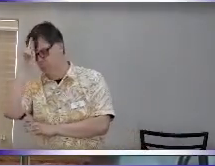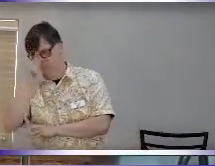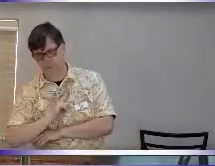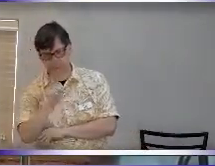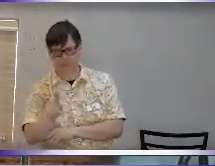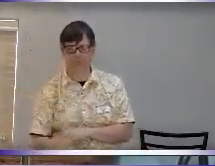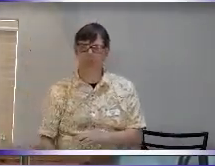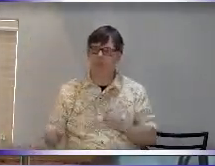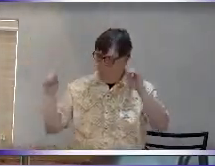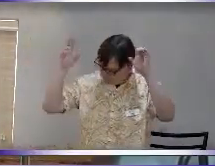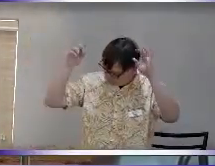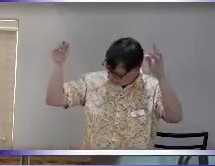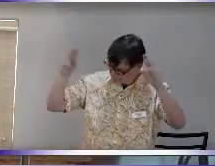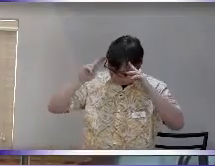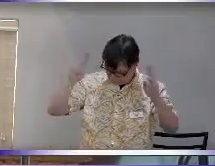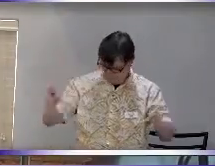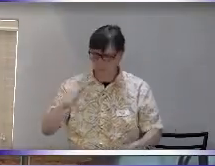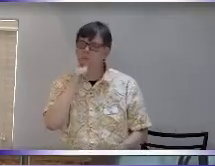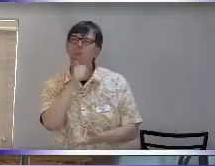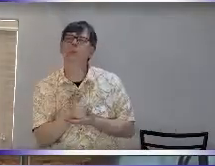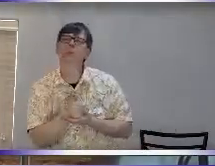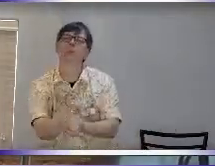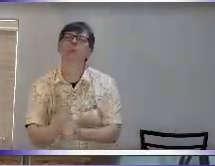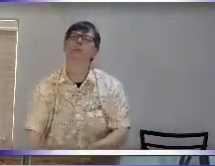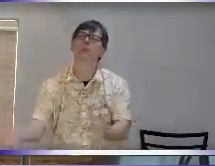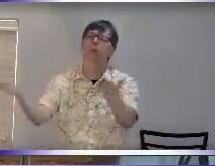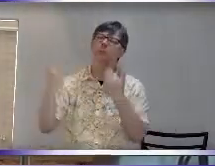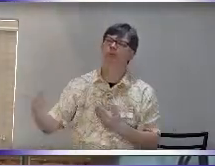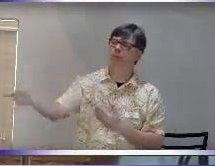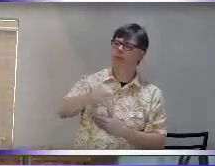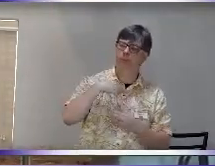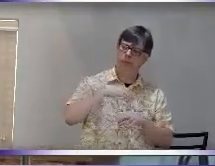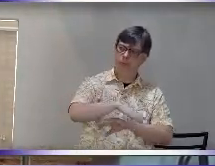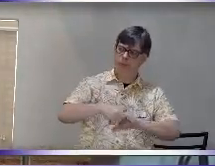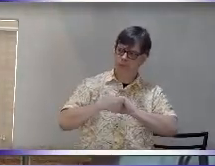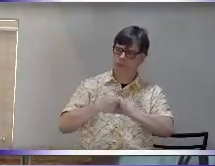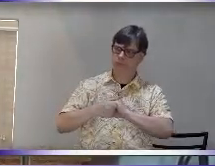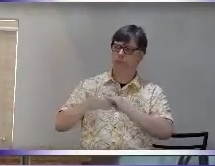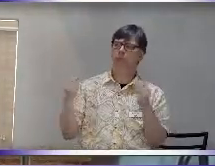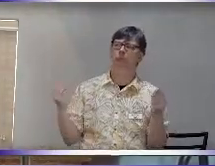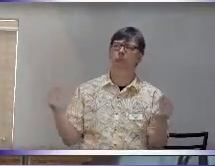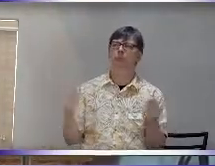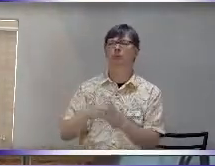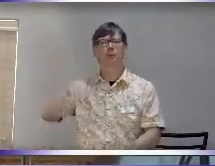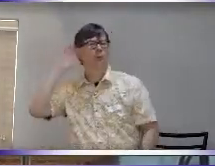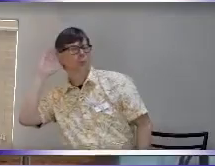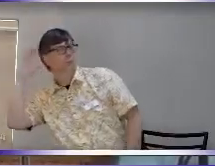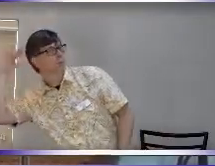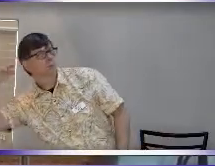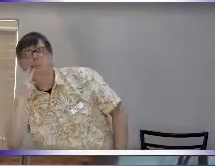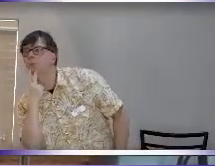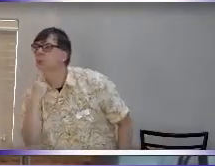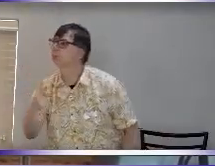meditation, and that's a tool to help get us connected and grounded. Go inside, hear that small voice, which is